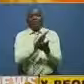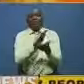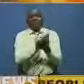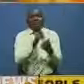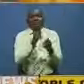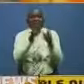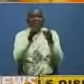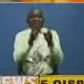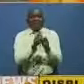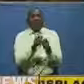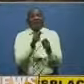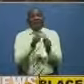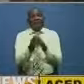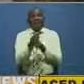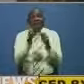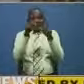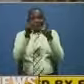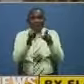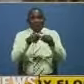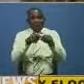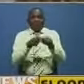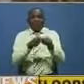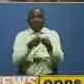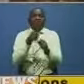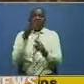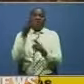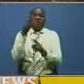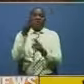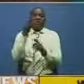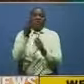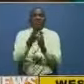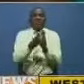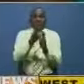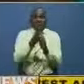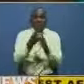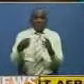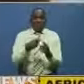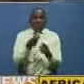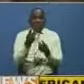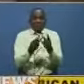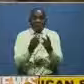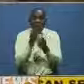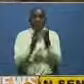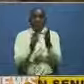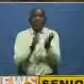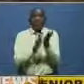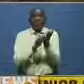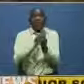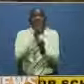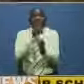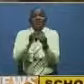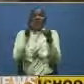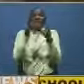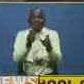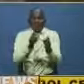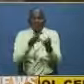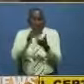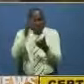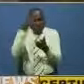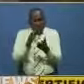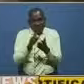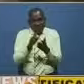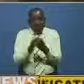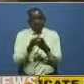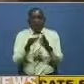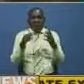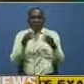The daily exam runs for 6 hours. On a visit to some of the participating schools, the students were in